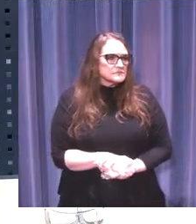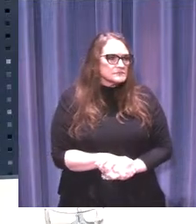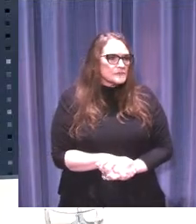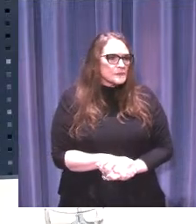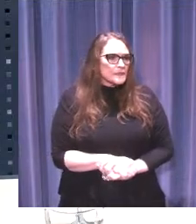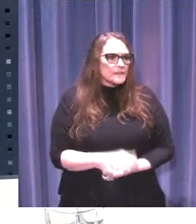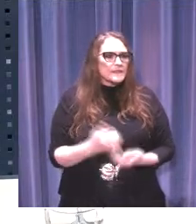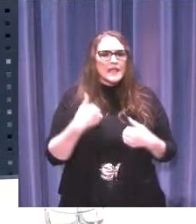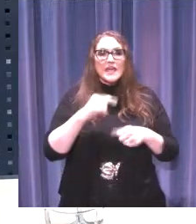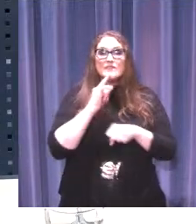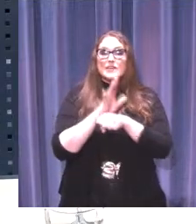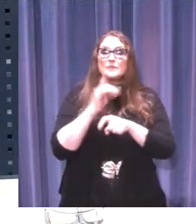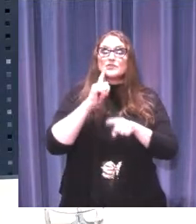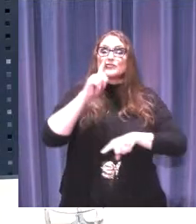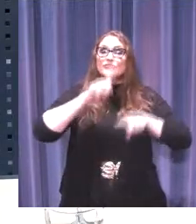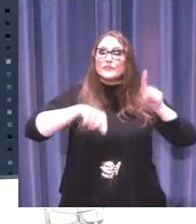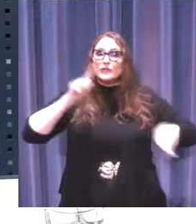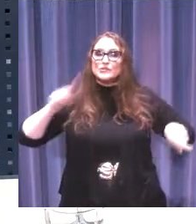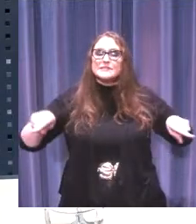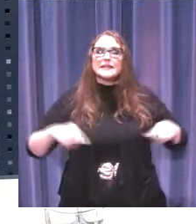I have a commitment to diversity,